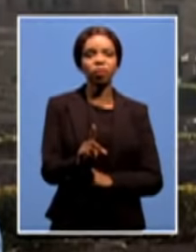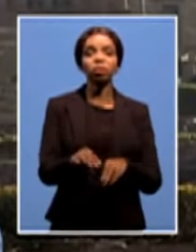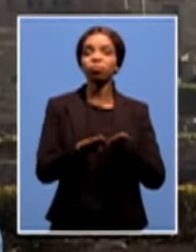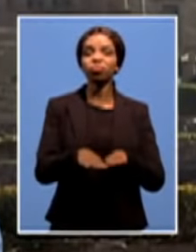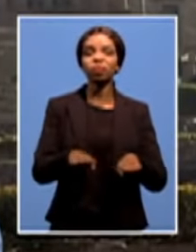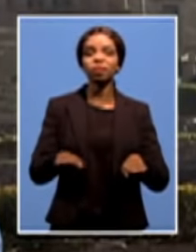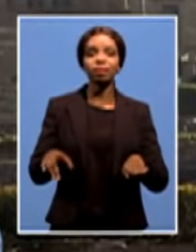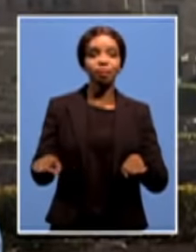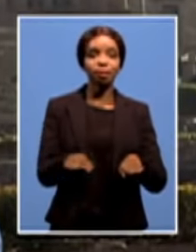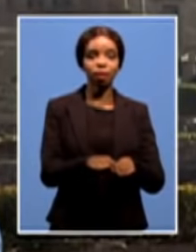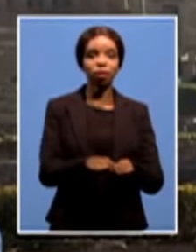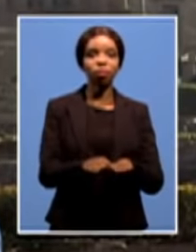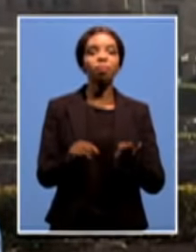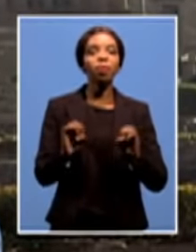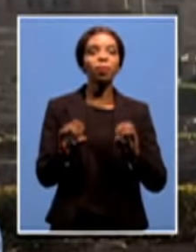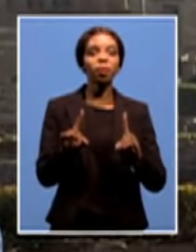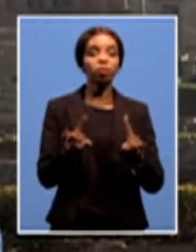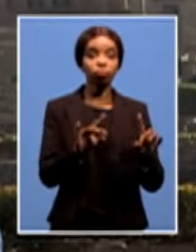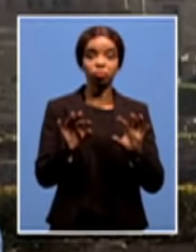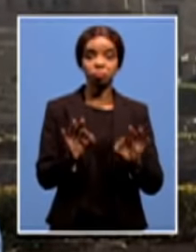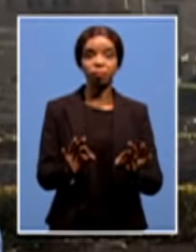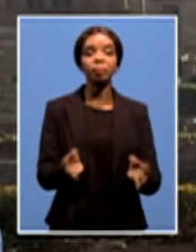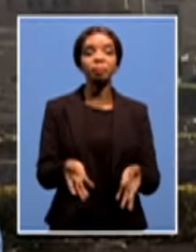children who get a good education